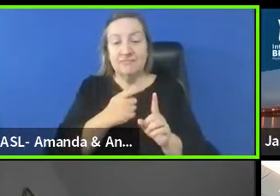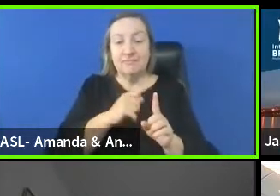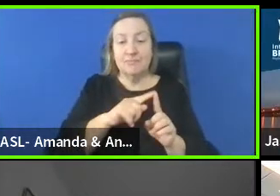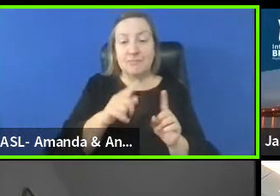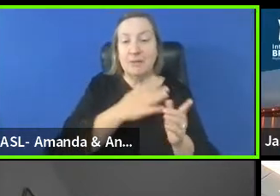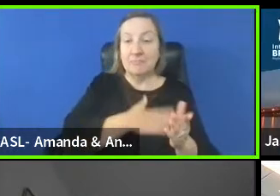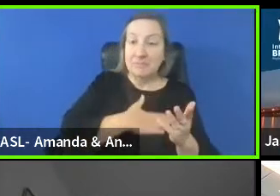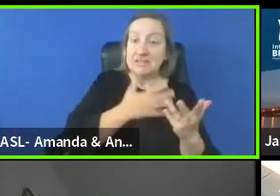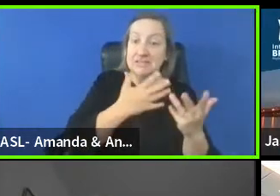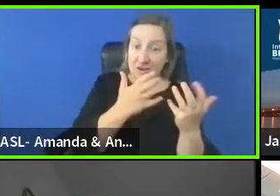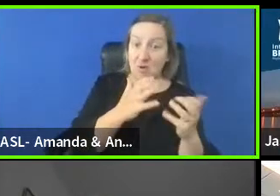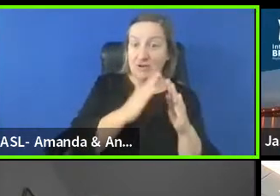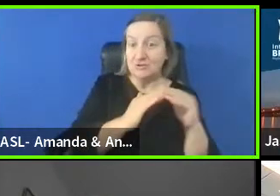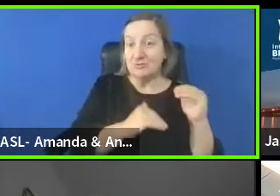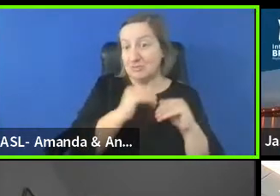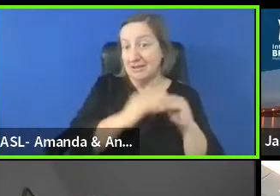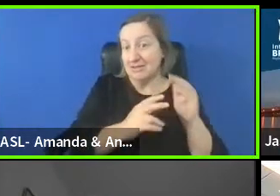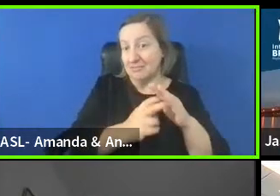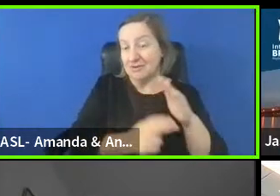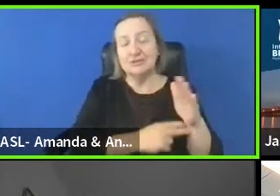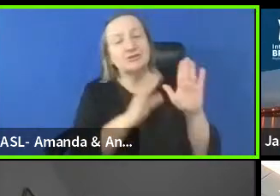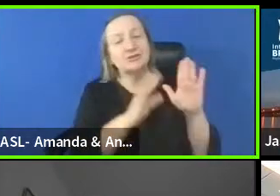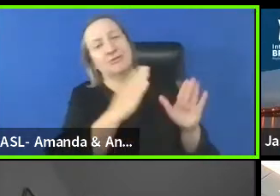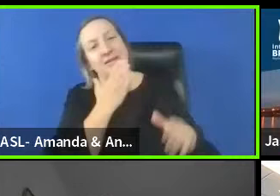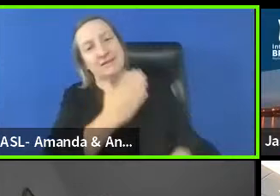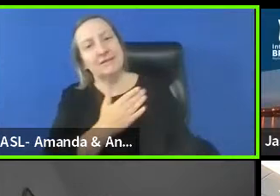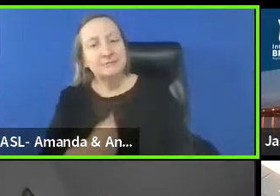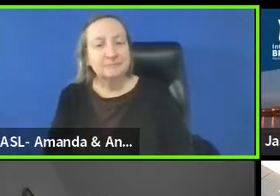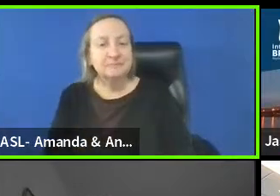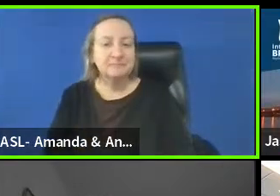build the bridge. Great, thank you.